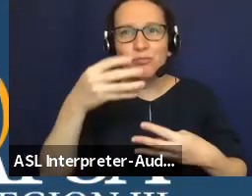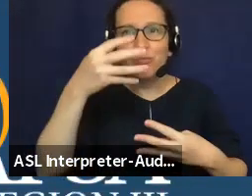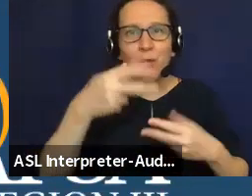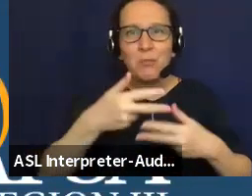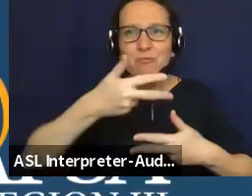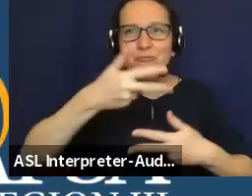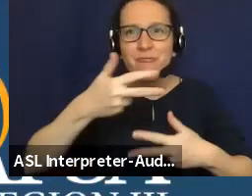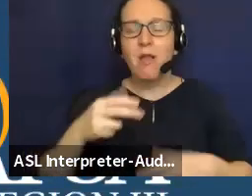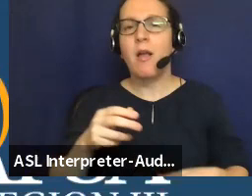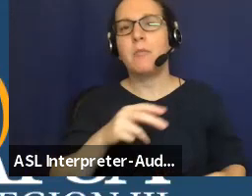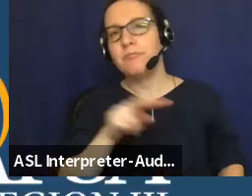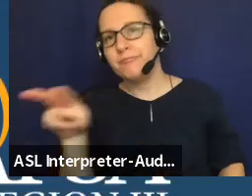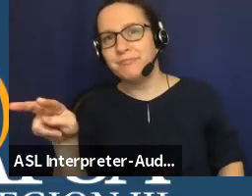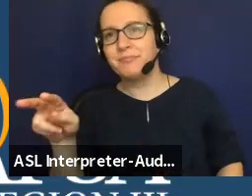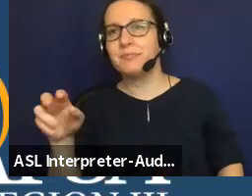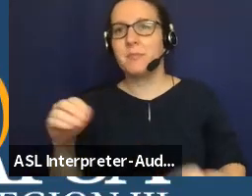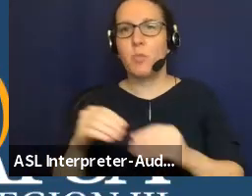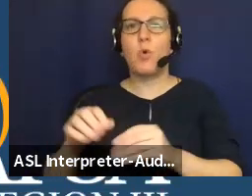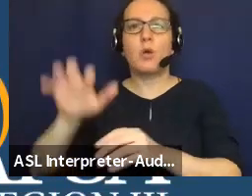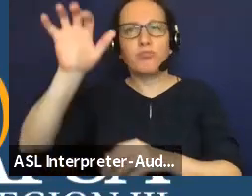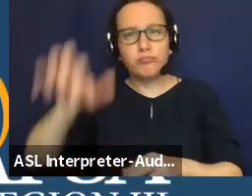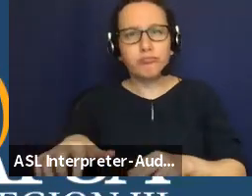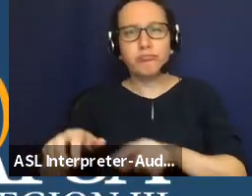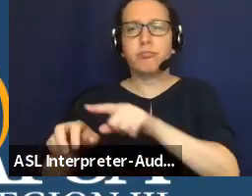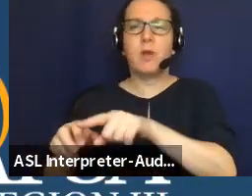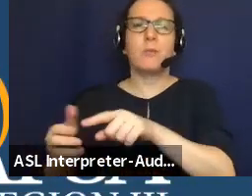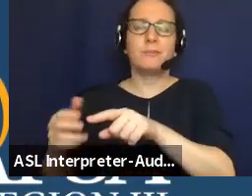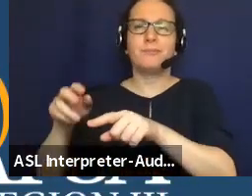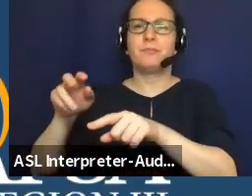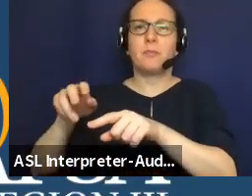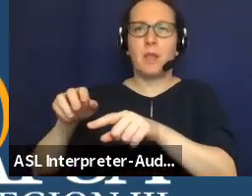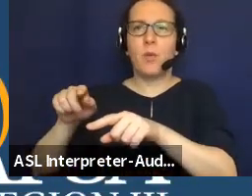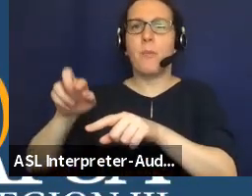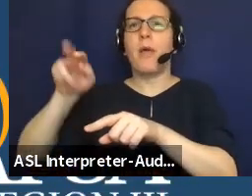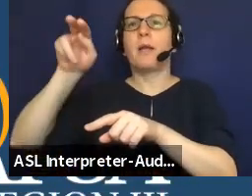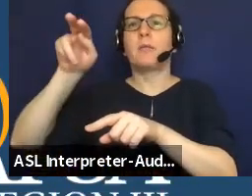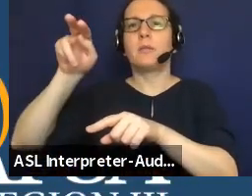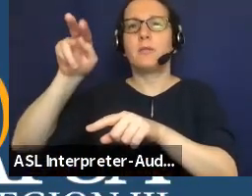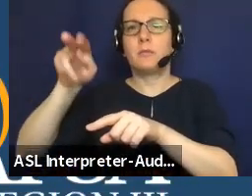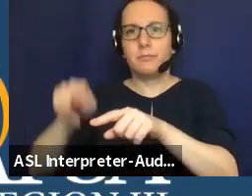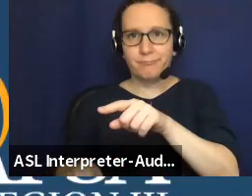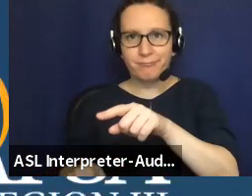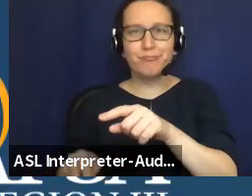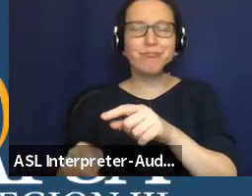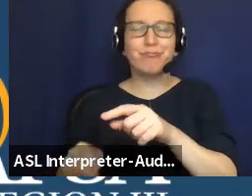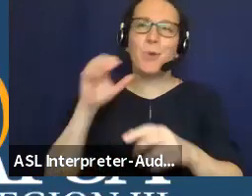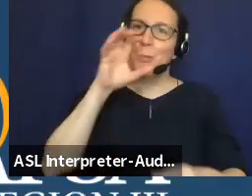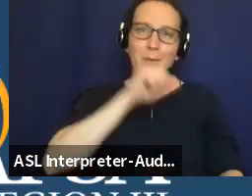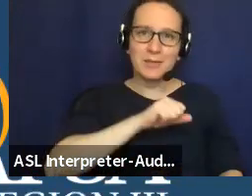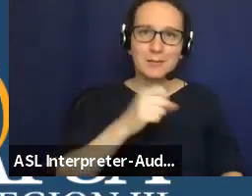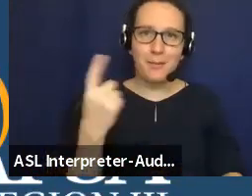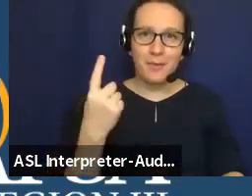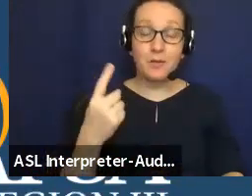link is a little bit easier to follow so you don't miss anything. And now more and more, you're also